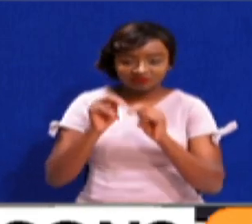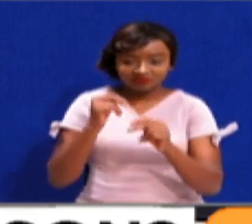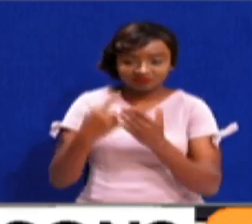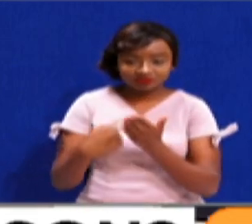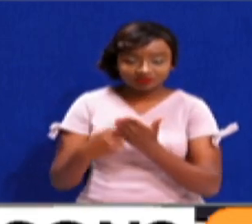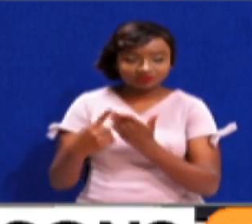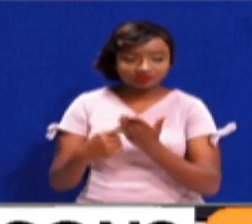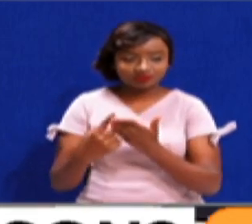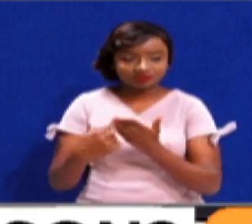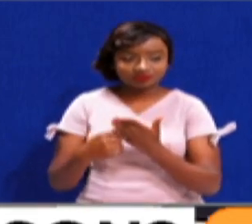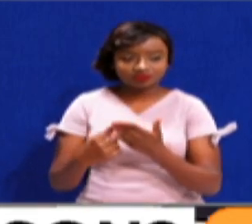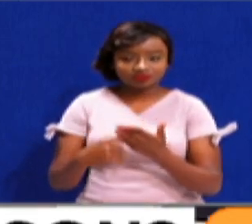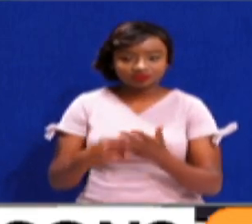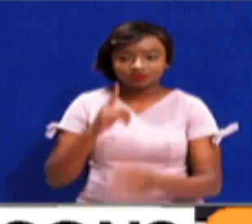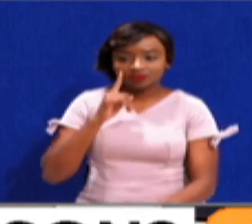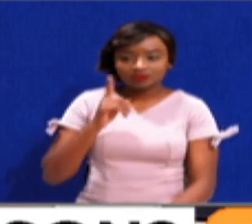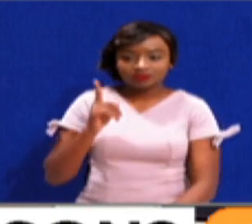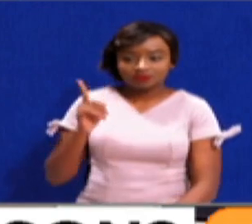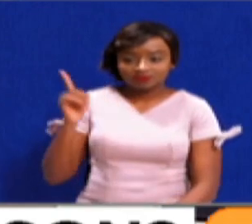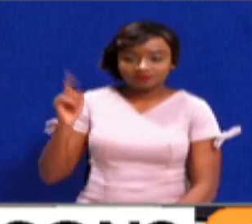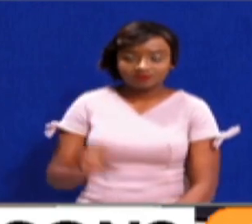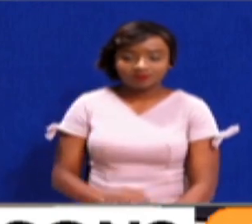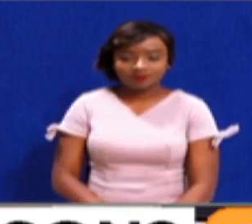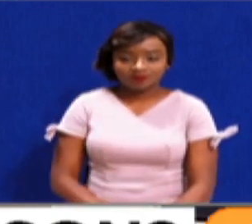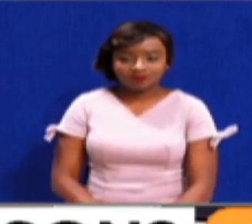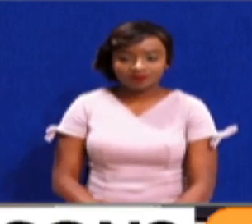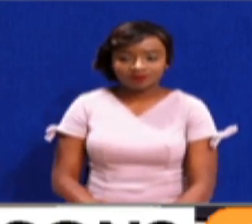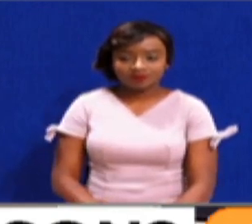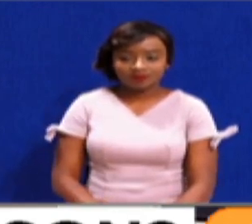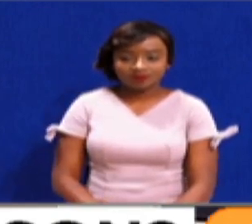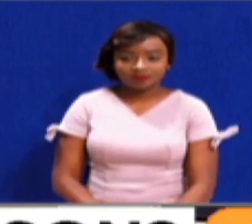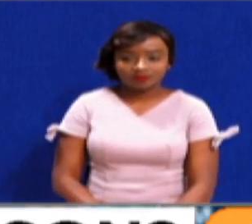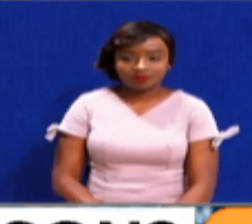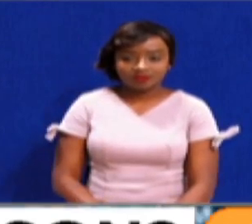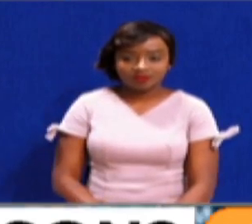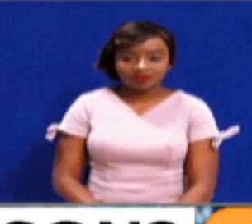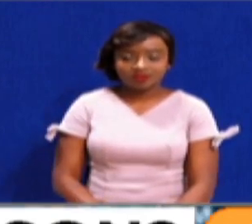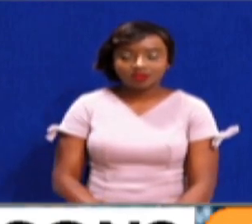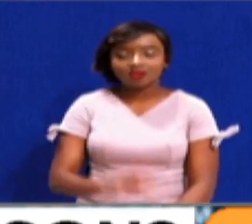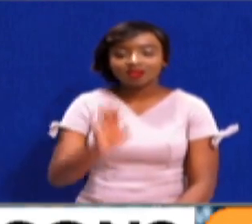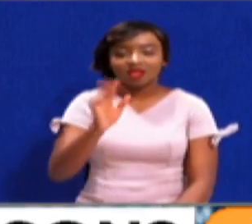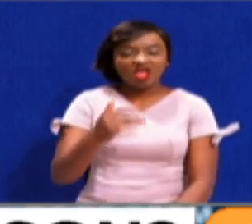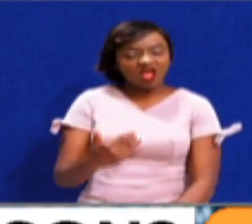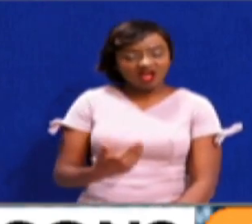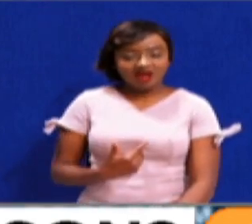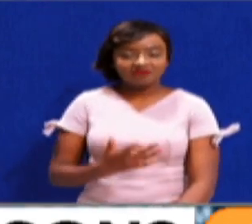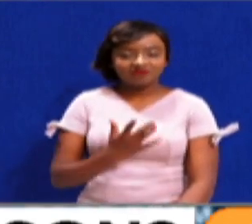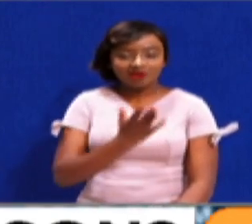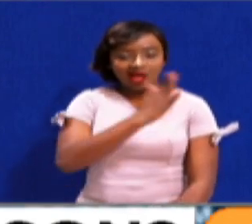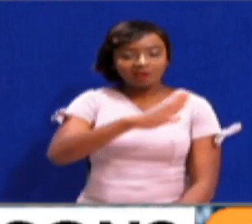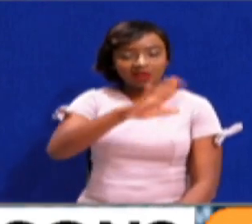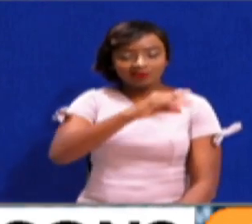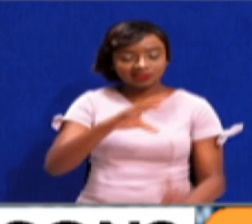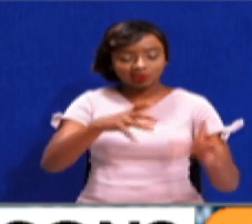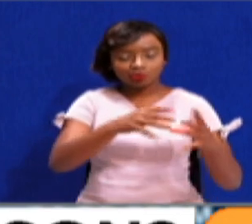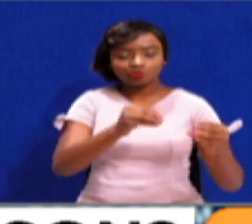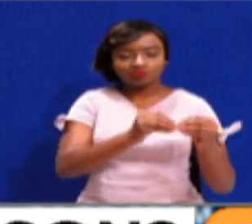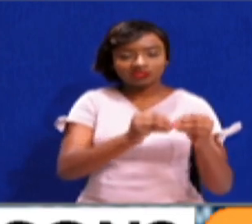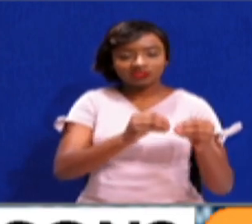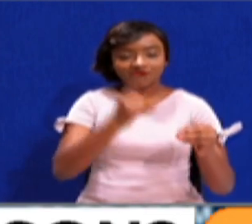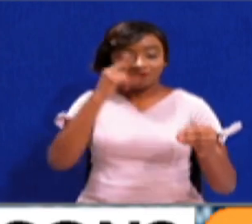let's listen to them. Irungu Kang'ata and Johnson Sakaja facing off. We had a parliamentary group of Jubilee Party